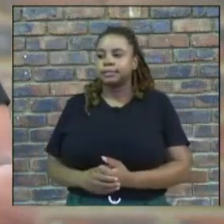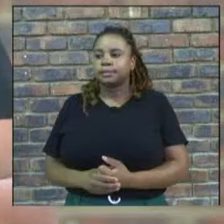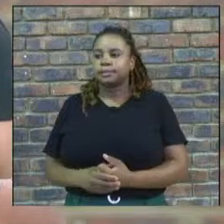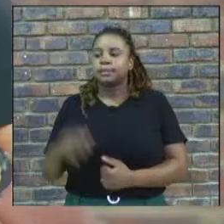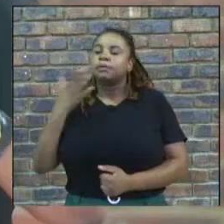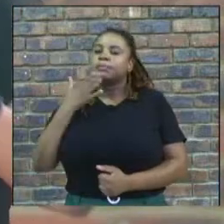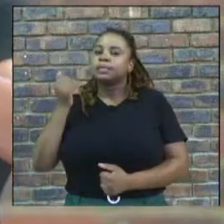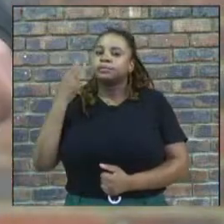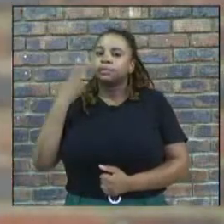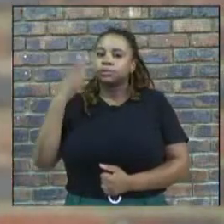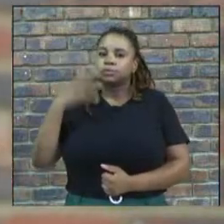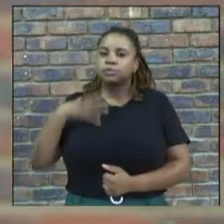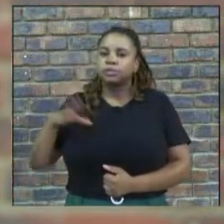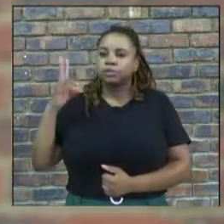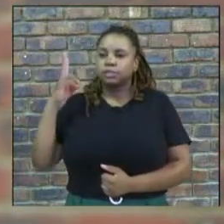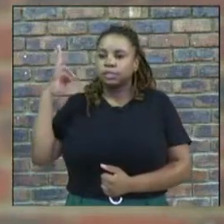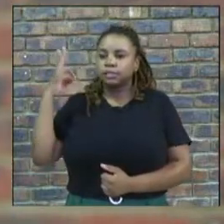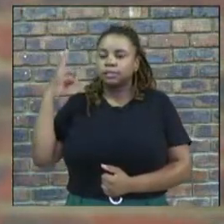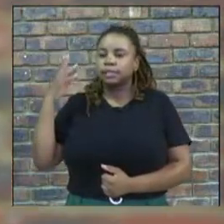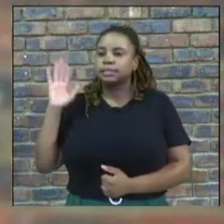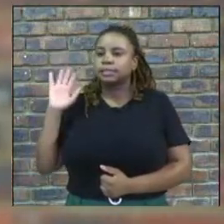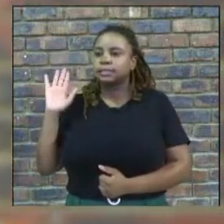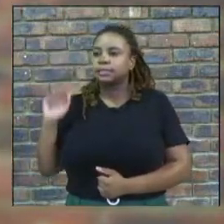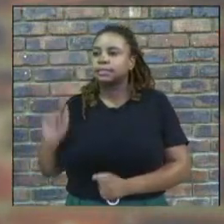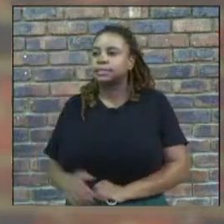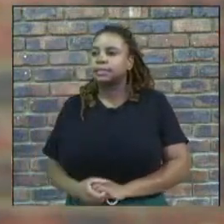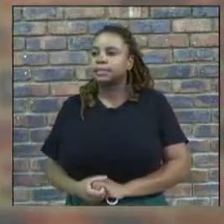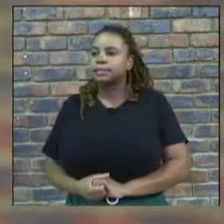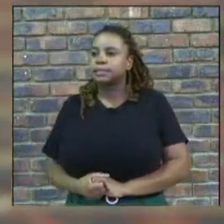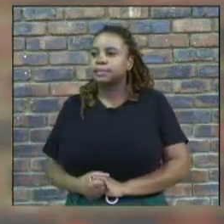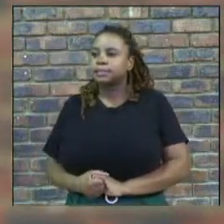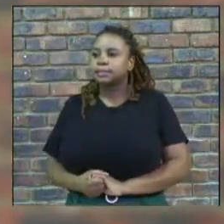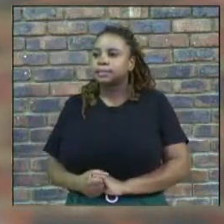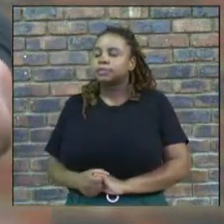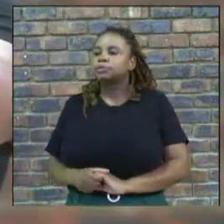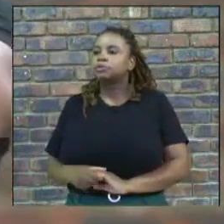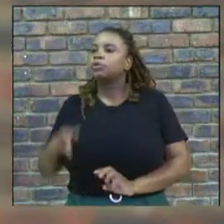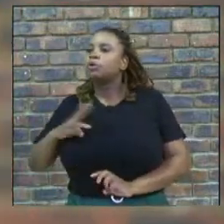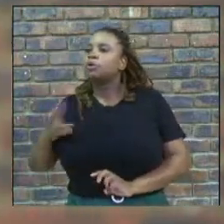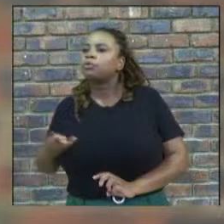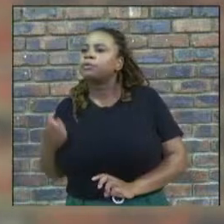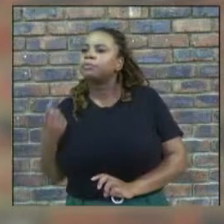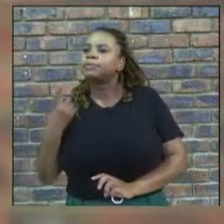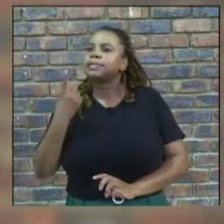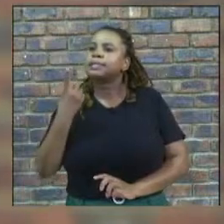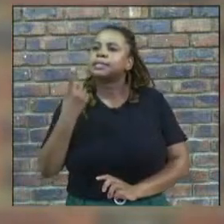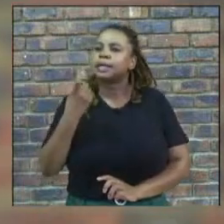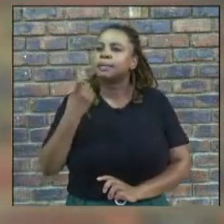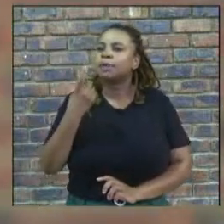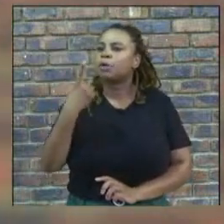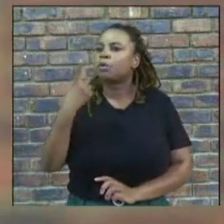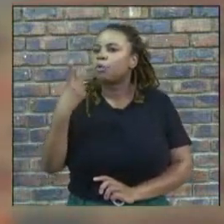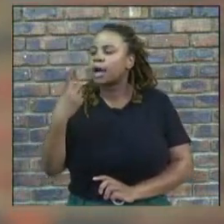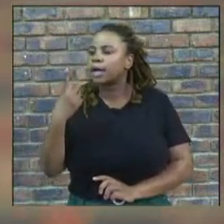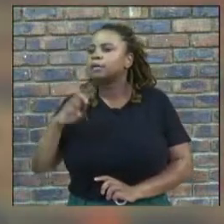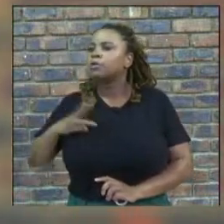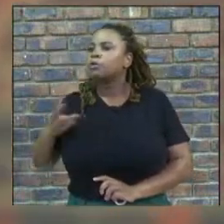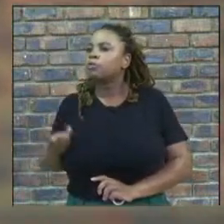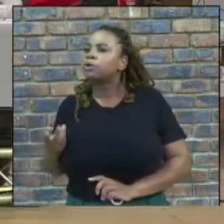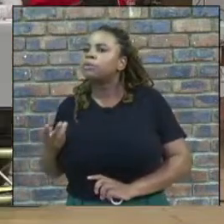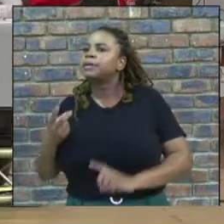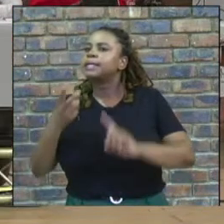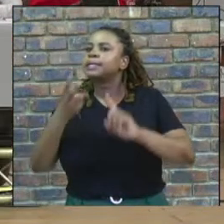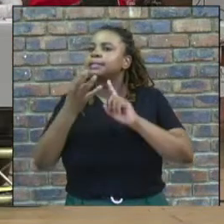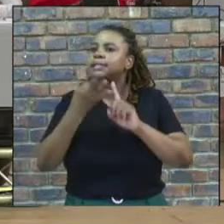Ro starta ka mama yona, okay, papa yona number 1, mama number 2,